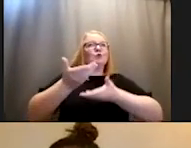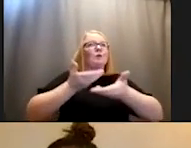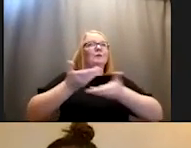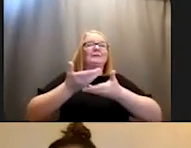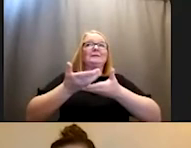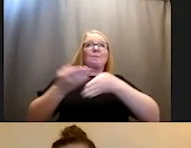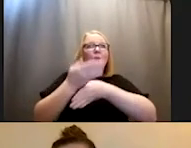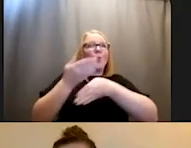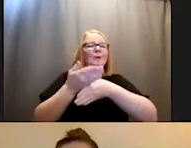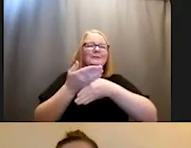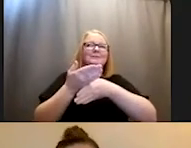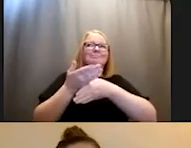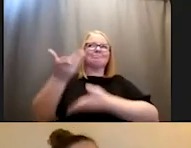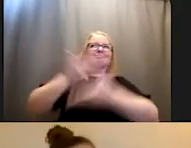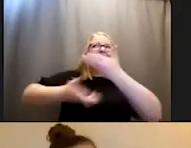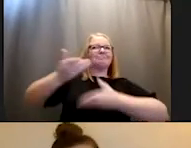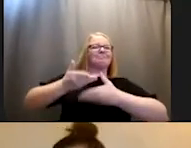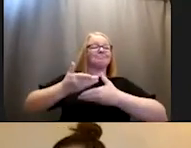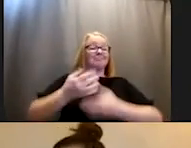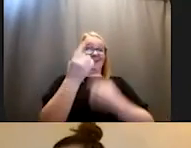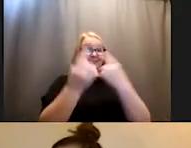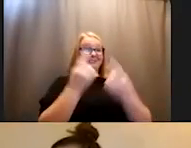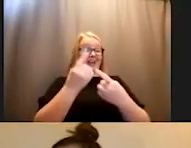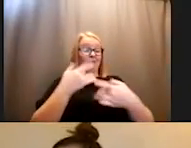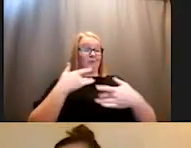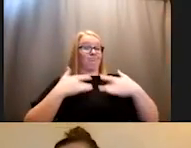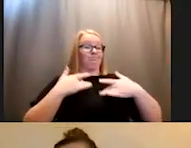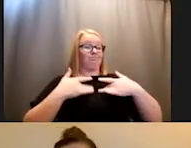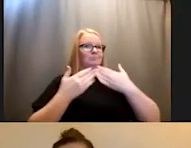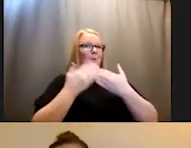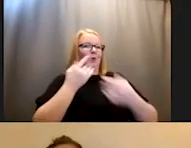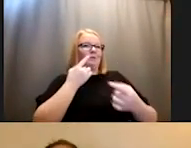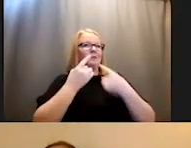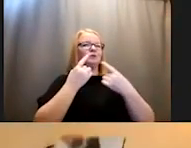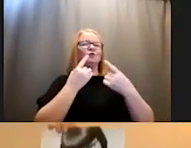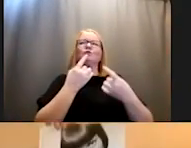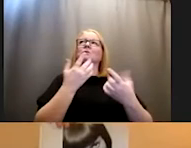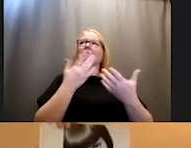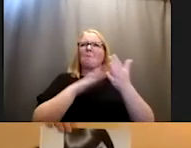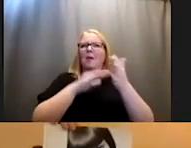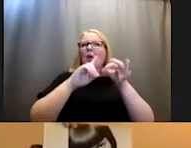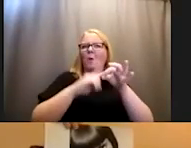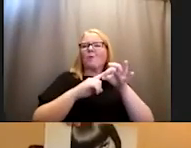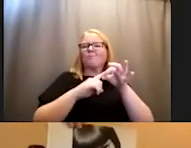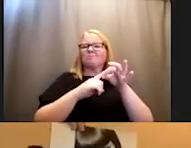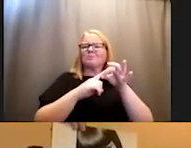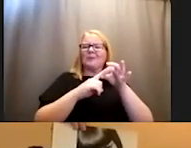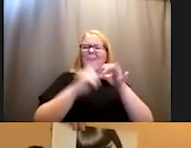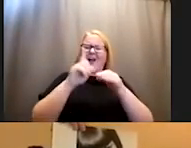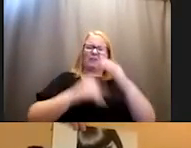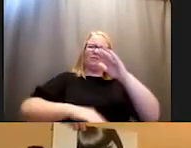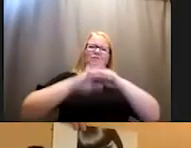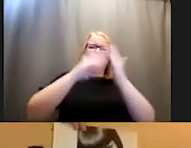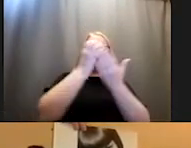employees. If you're interested in any more information about cosmetics or Mary Quant in general, there's an entire chapter